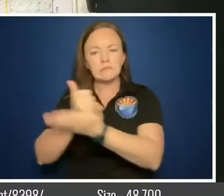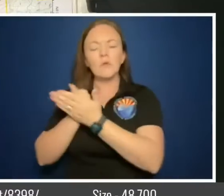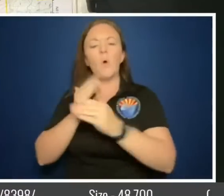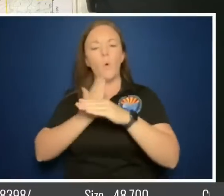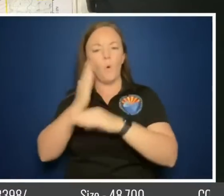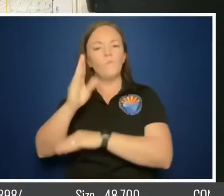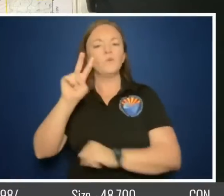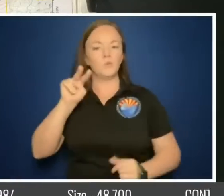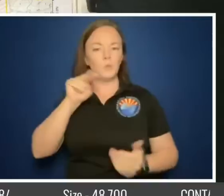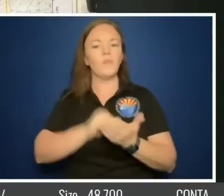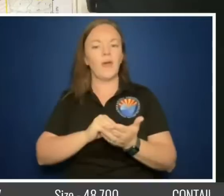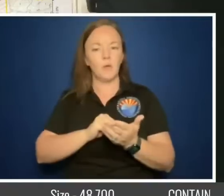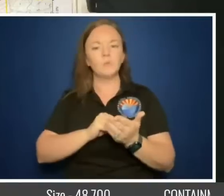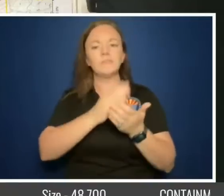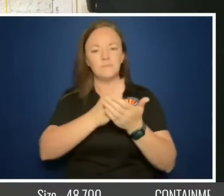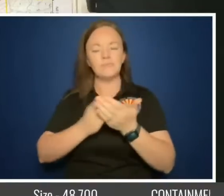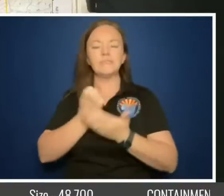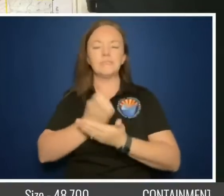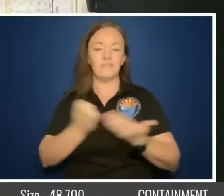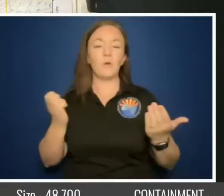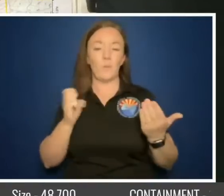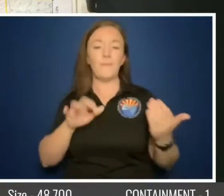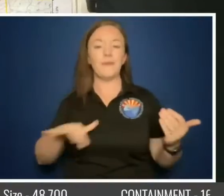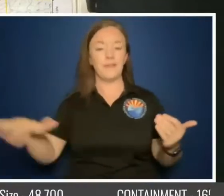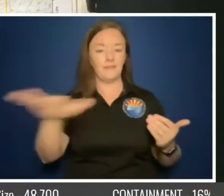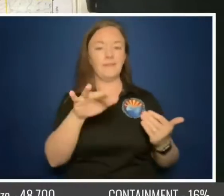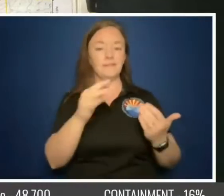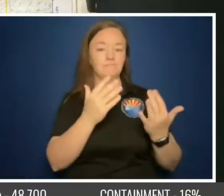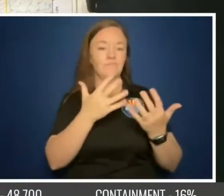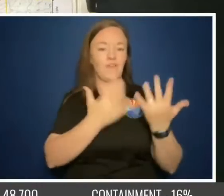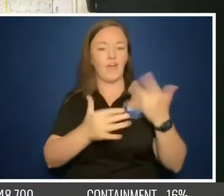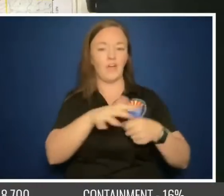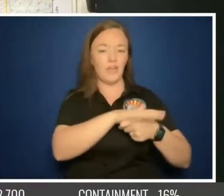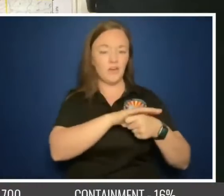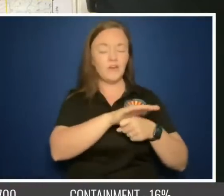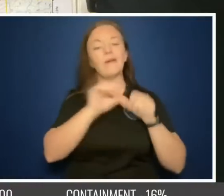in addition to supporting our crews as needed.